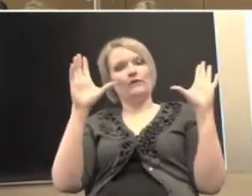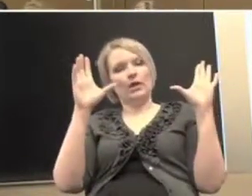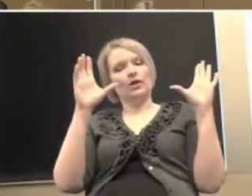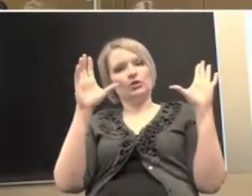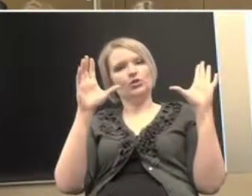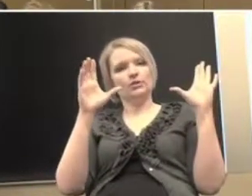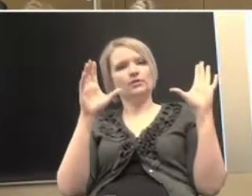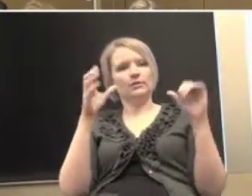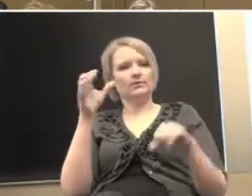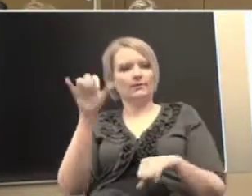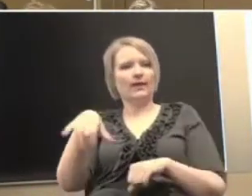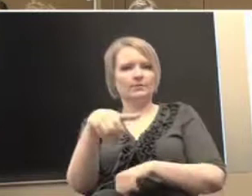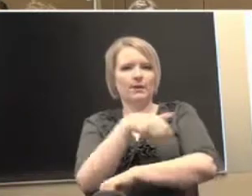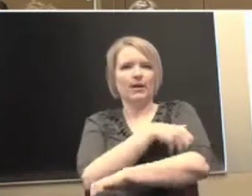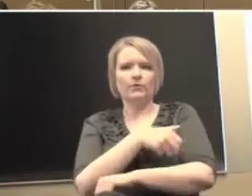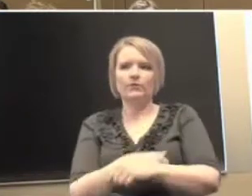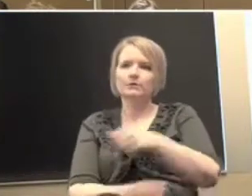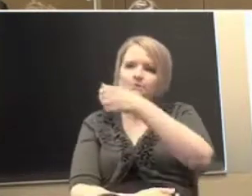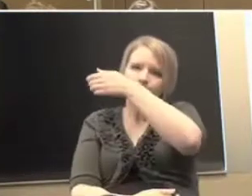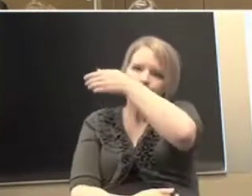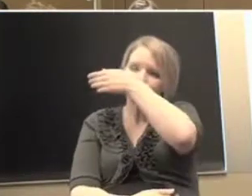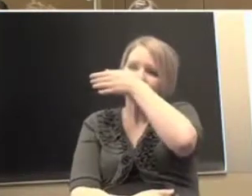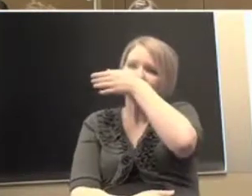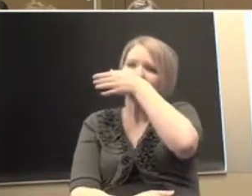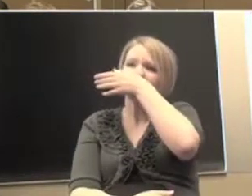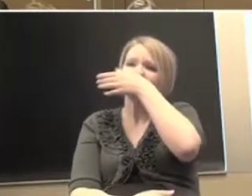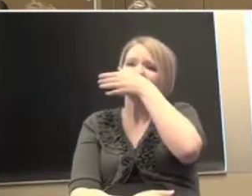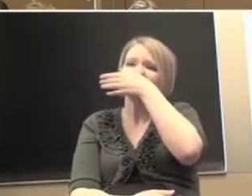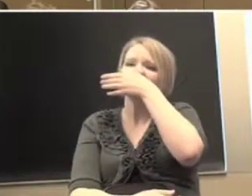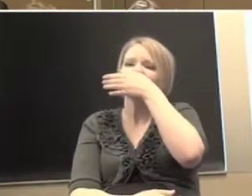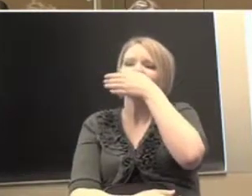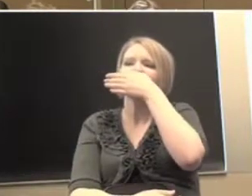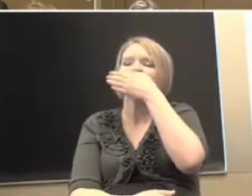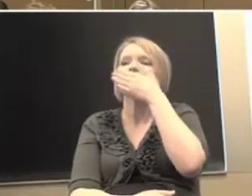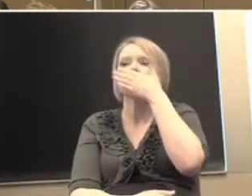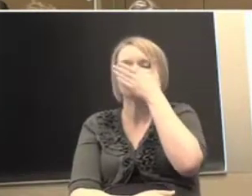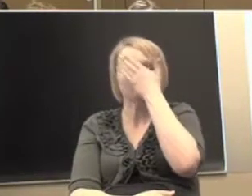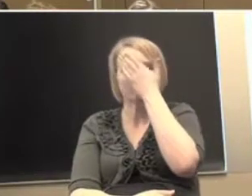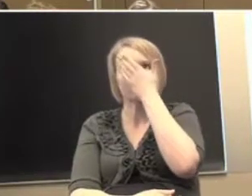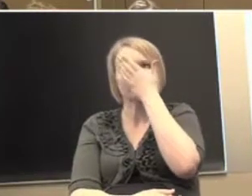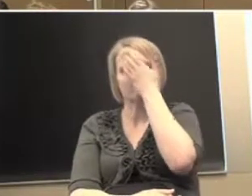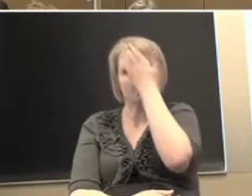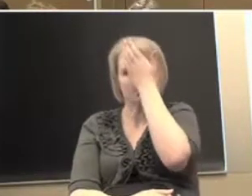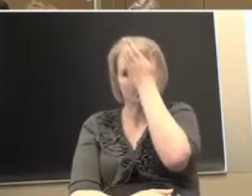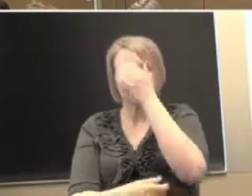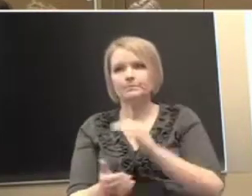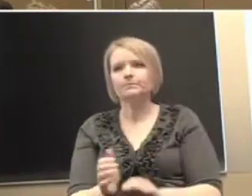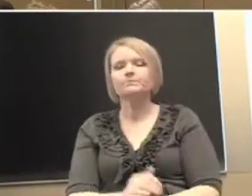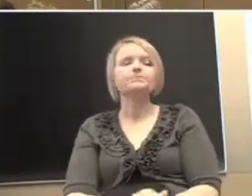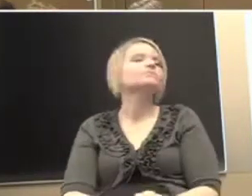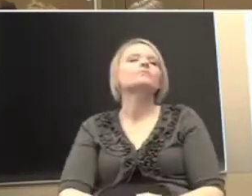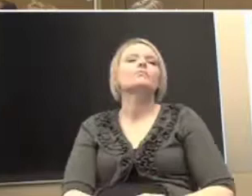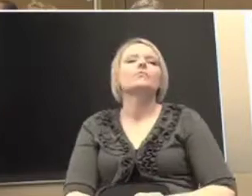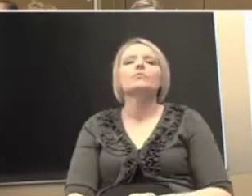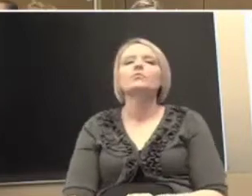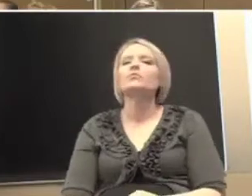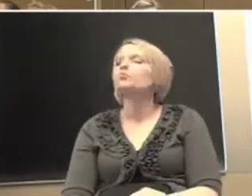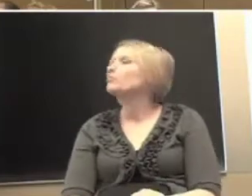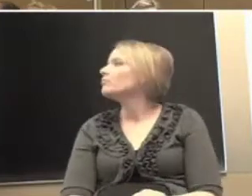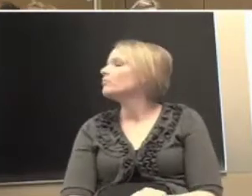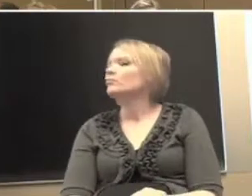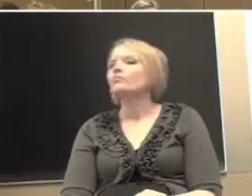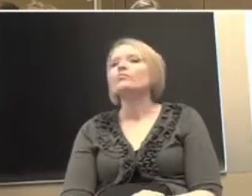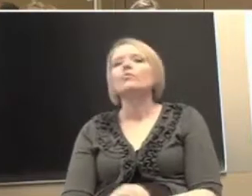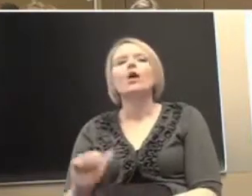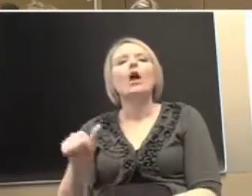really powerful. Okay. Other comments, questions, concerns? All right, what